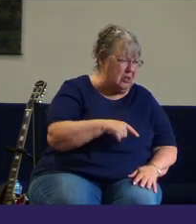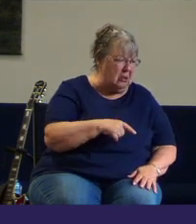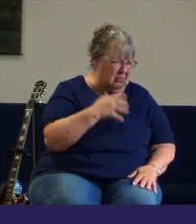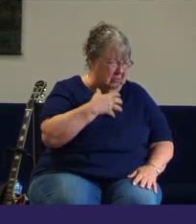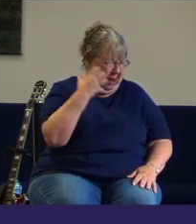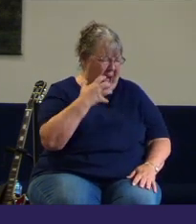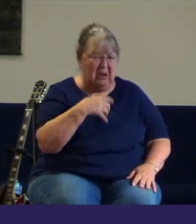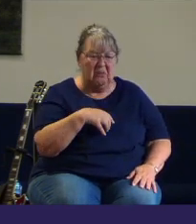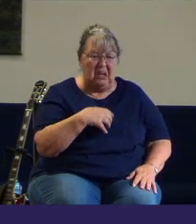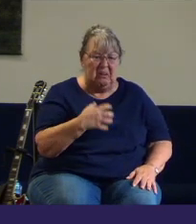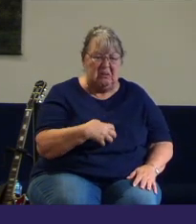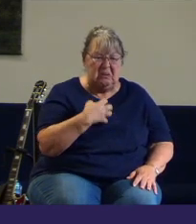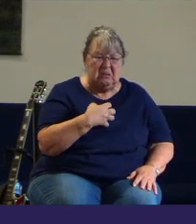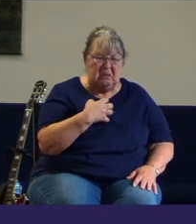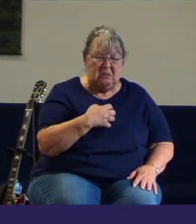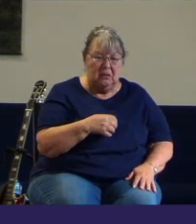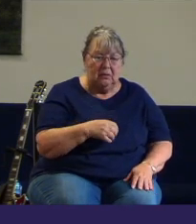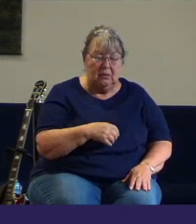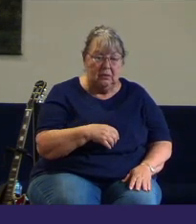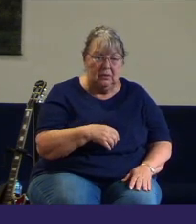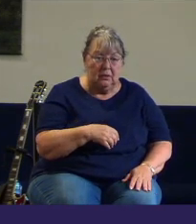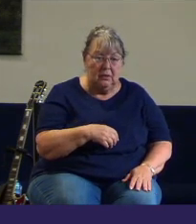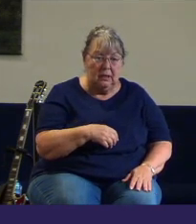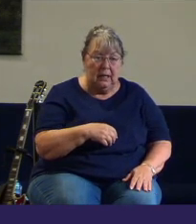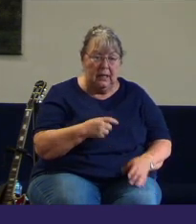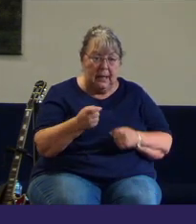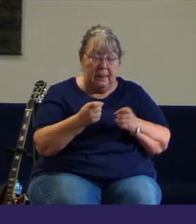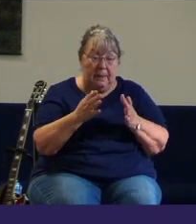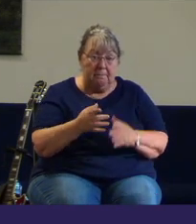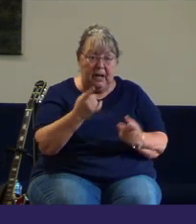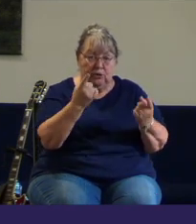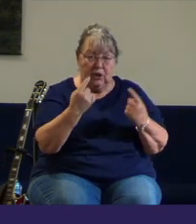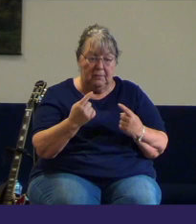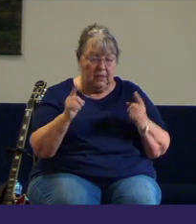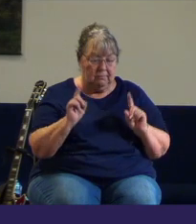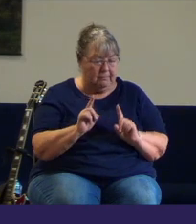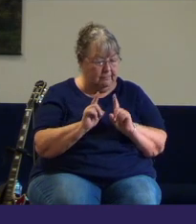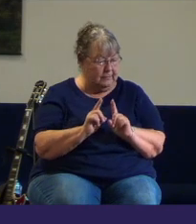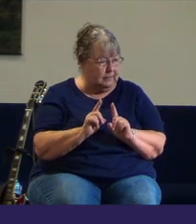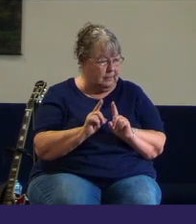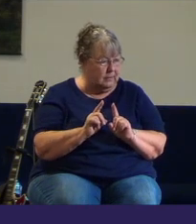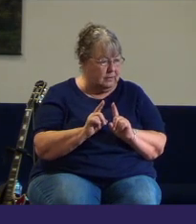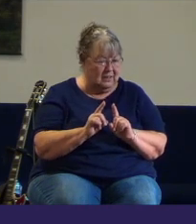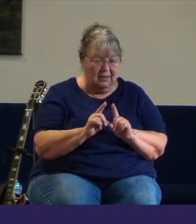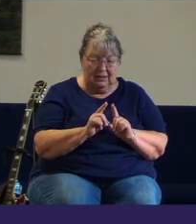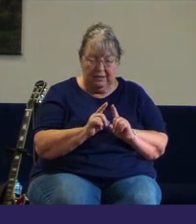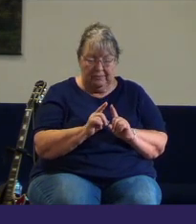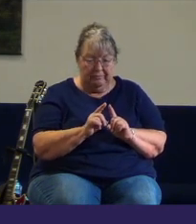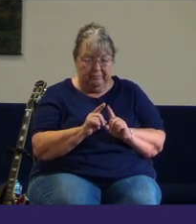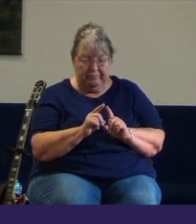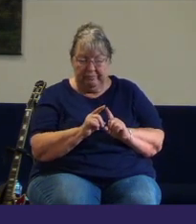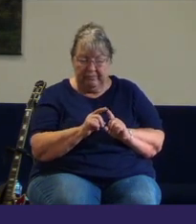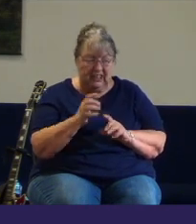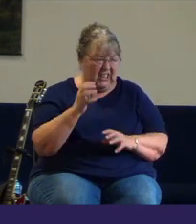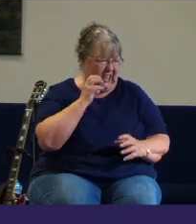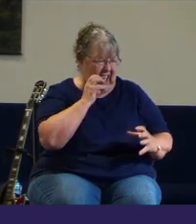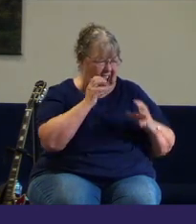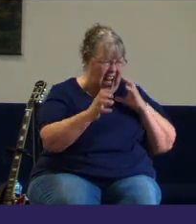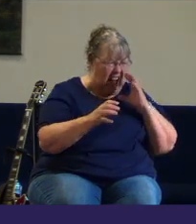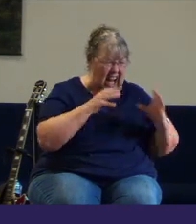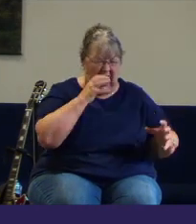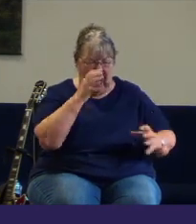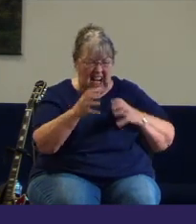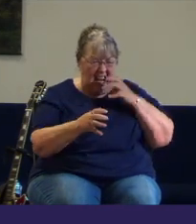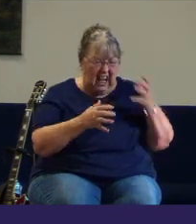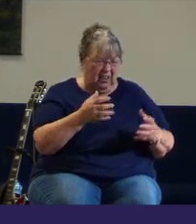you know. And the manager comes and stands alongside her, and she's jumping out her bag and screaming at her, you know, how dare